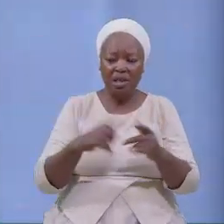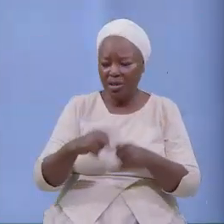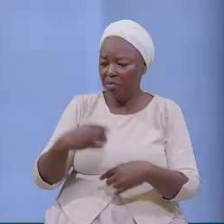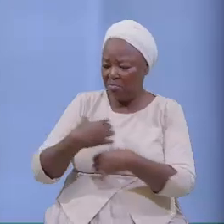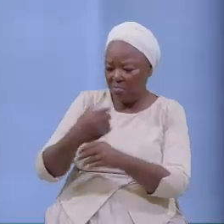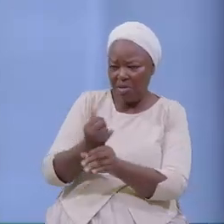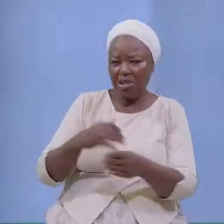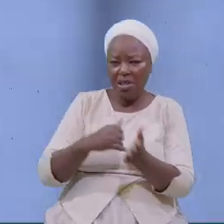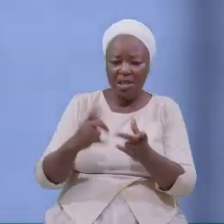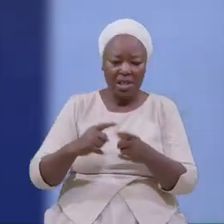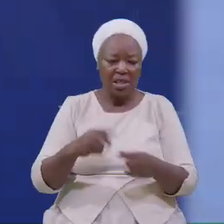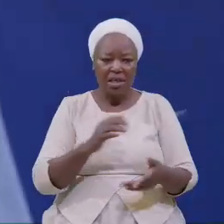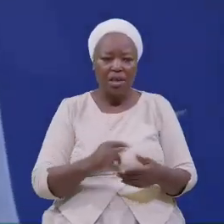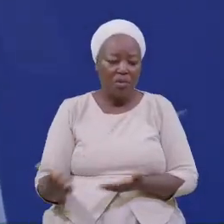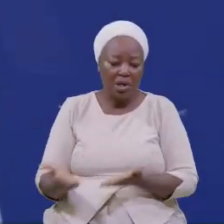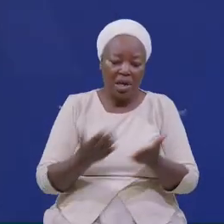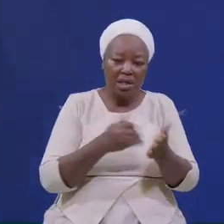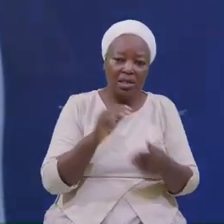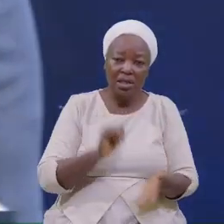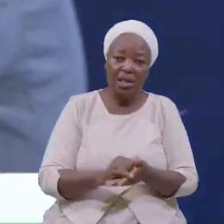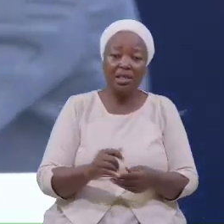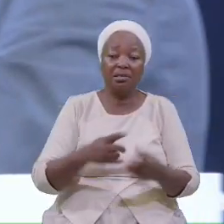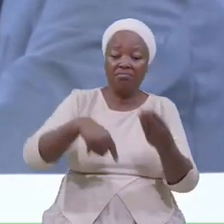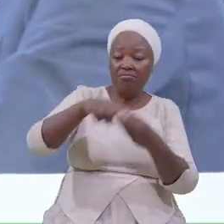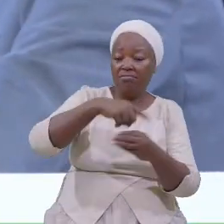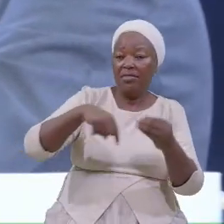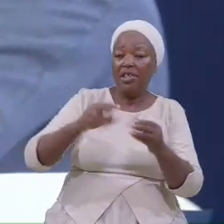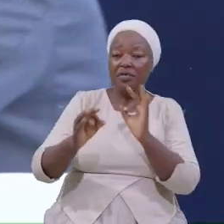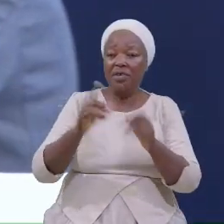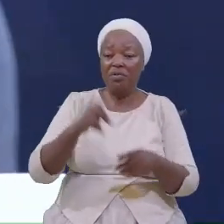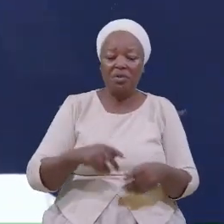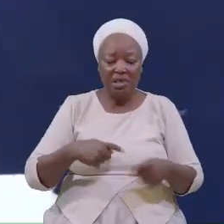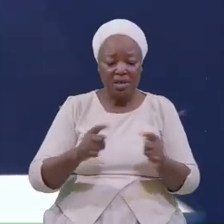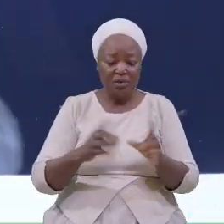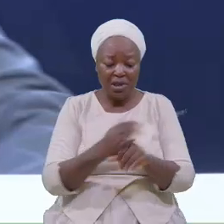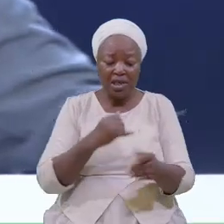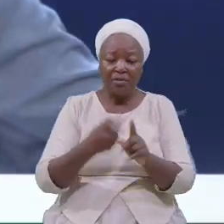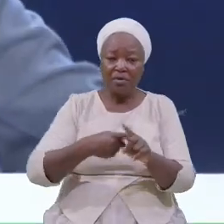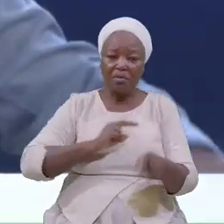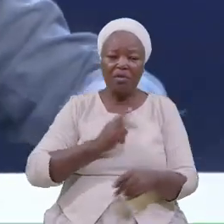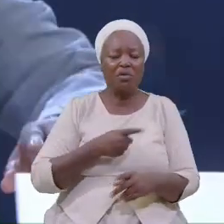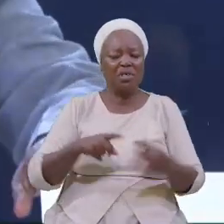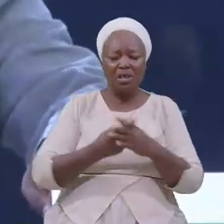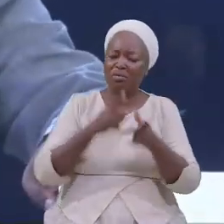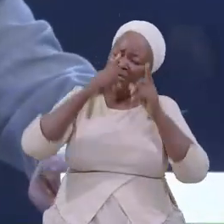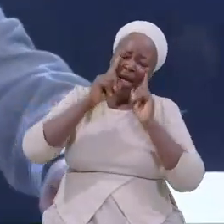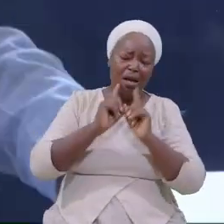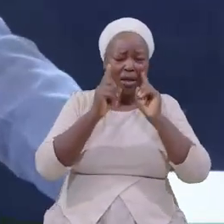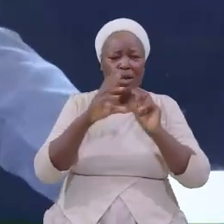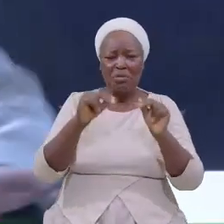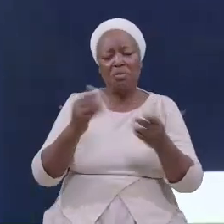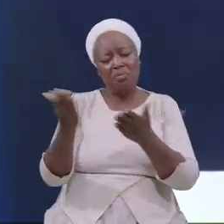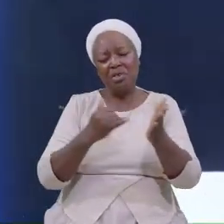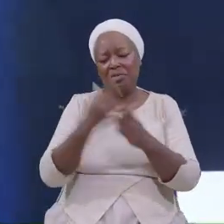with plastic. And then we carry that about. If anybody tries to take that from you, you cry, you cry. And in